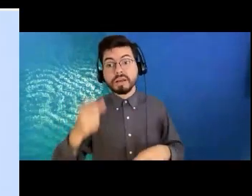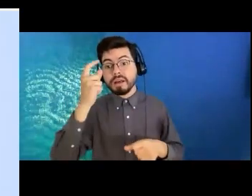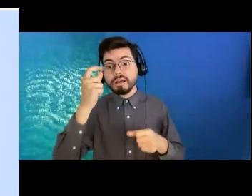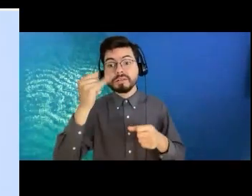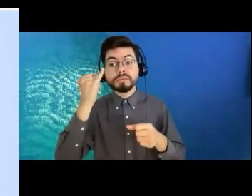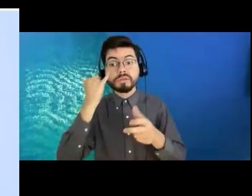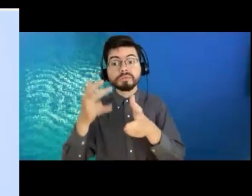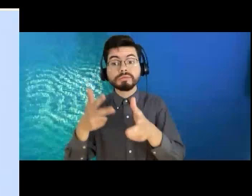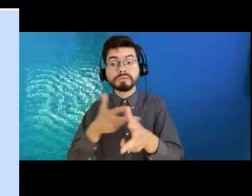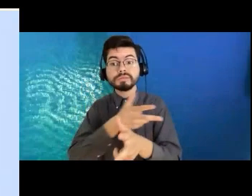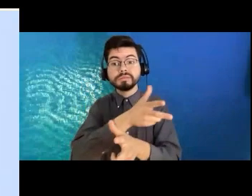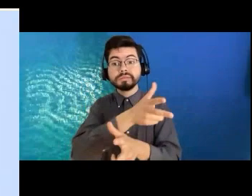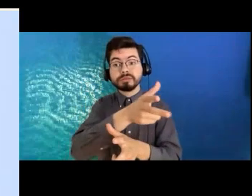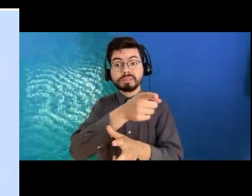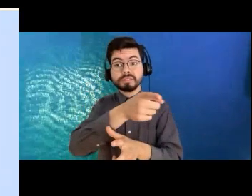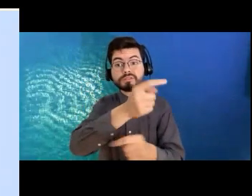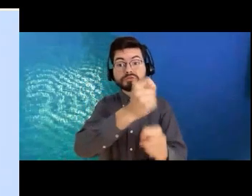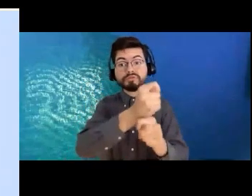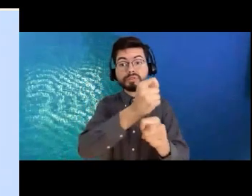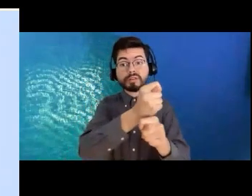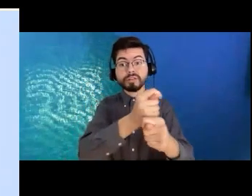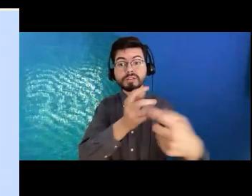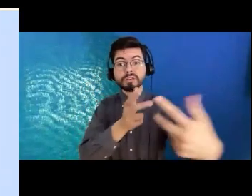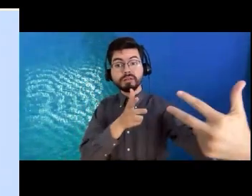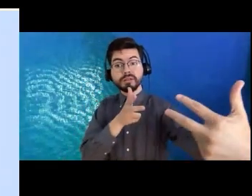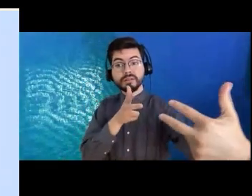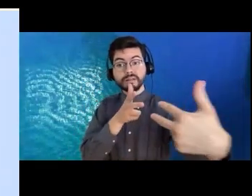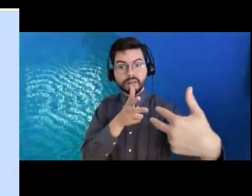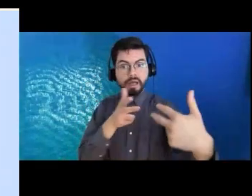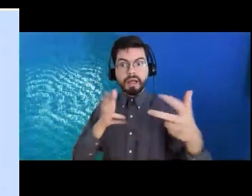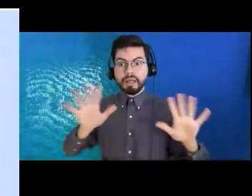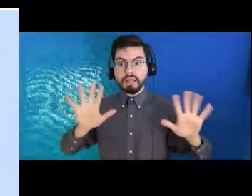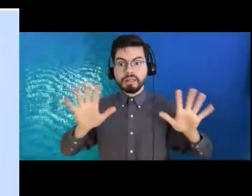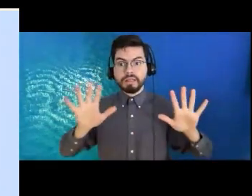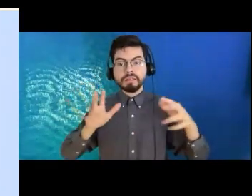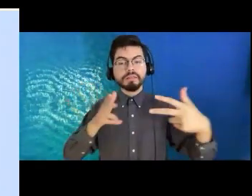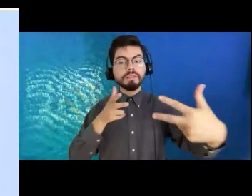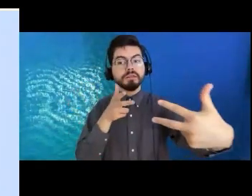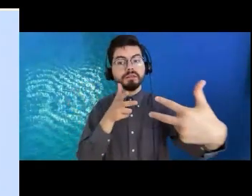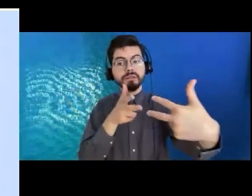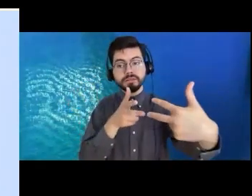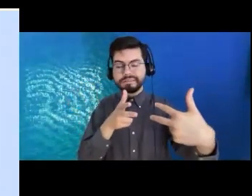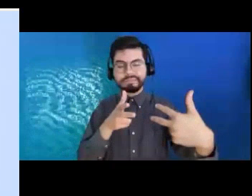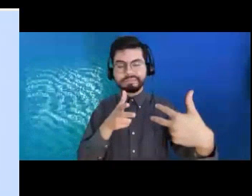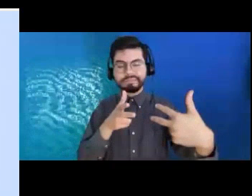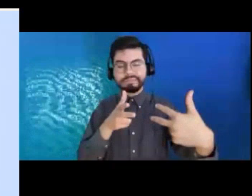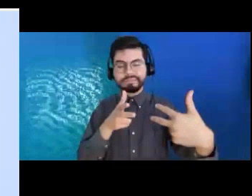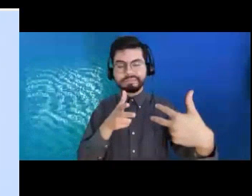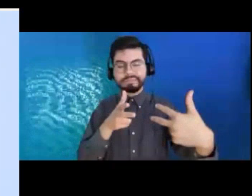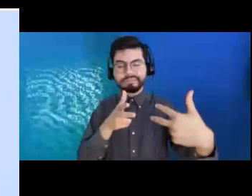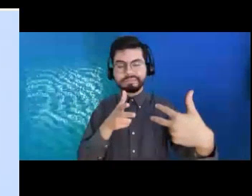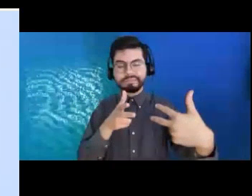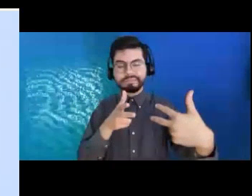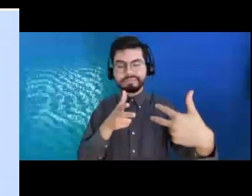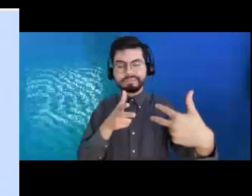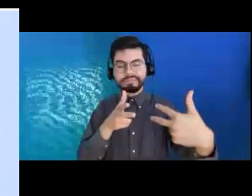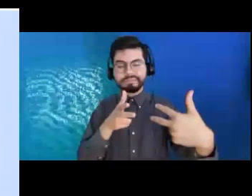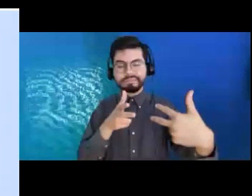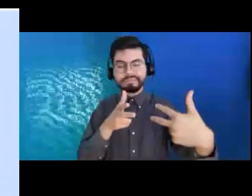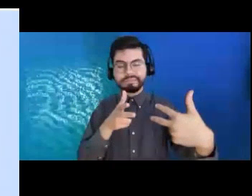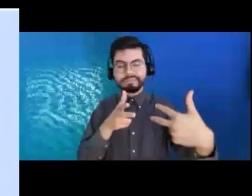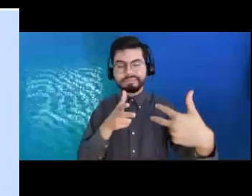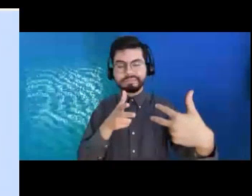opposite direction. So we have very legitimate incidents and concerns for when people are taking